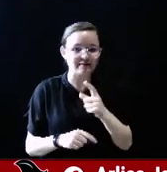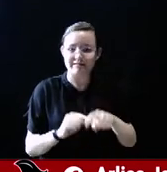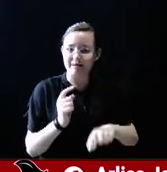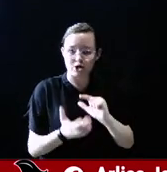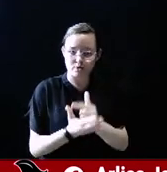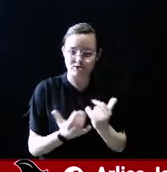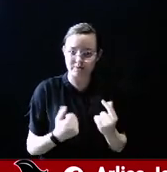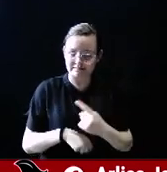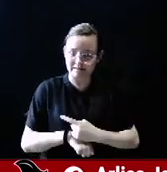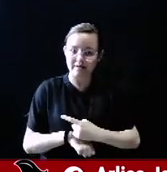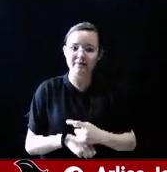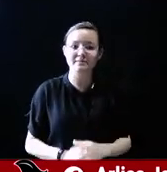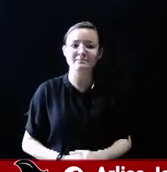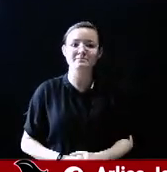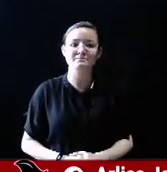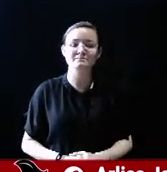today.